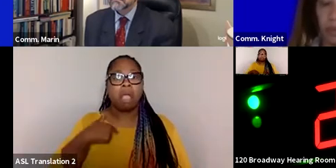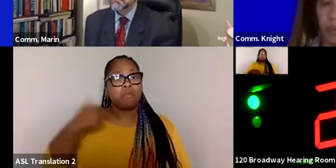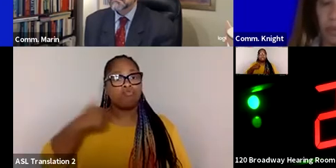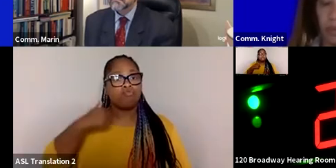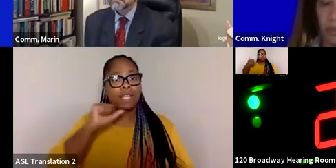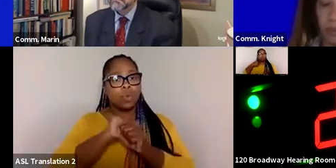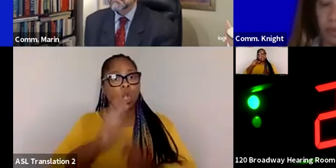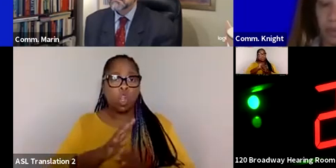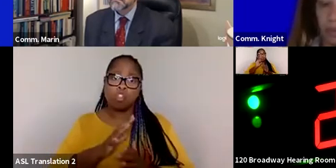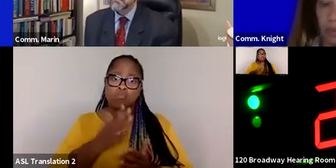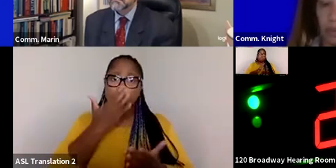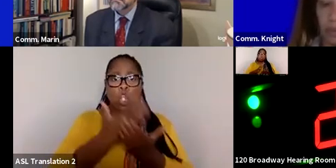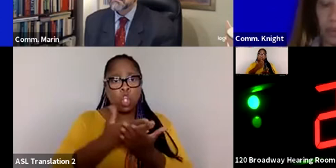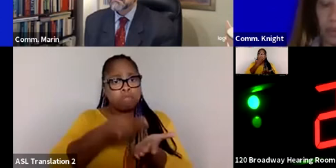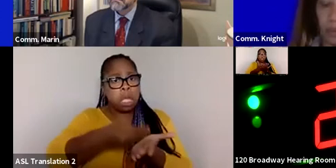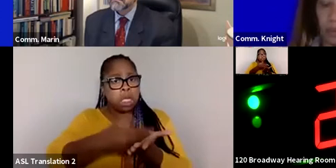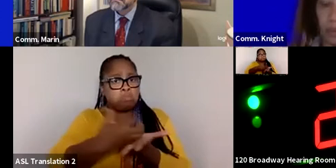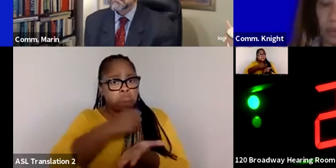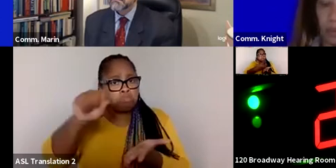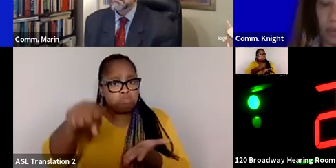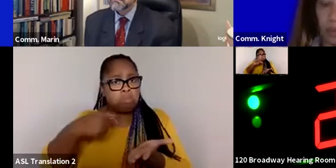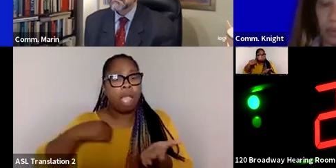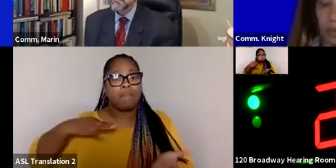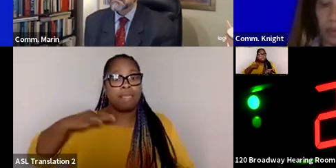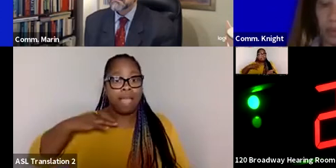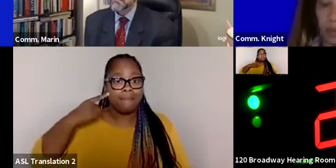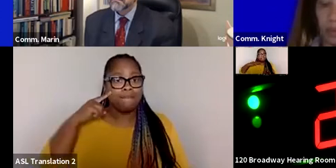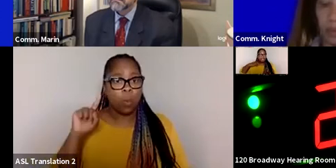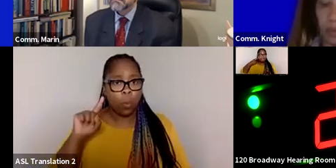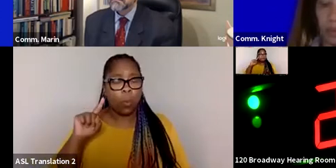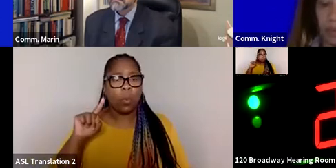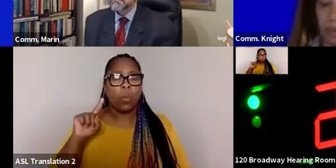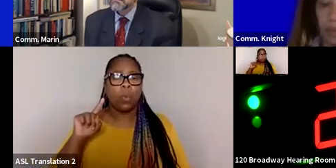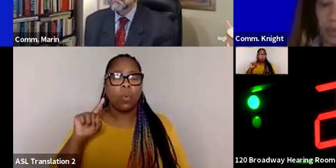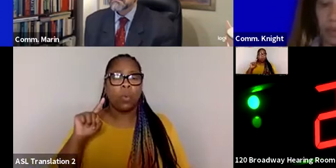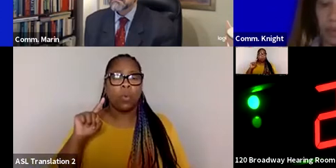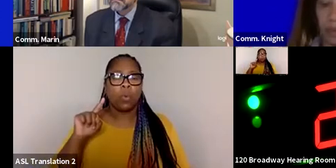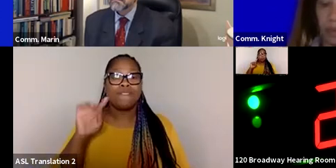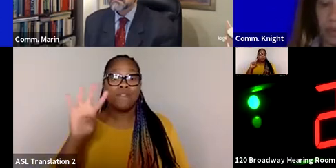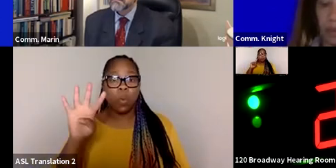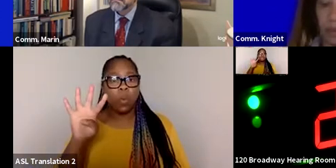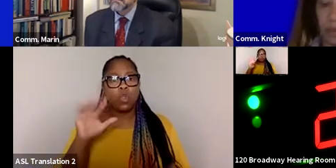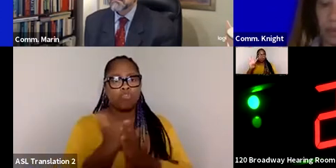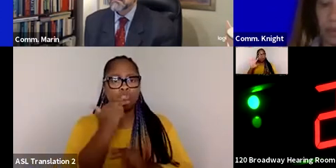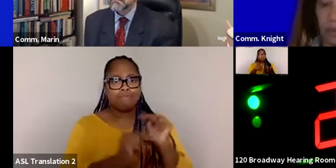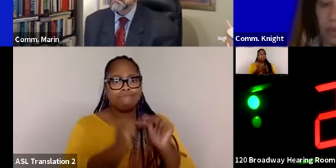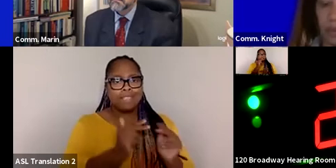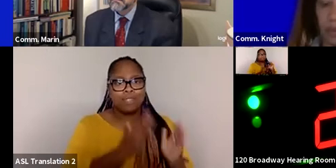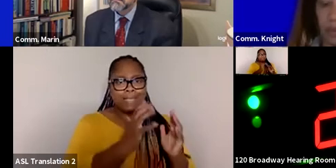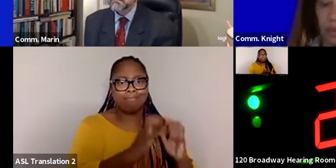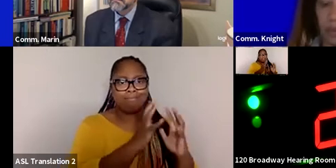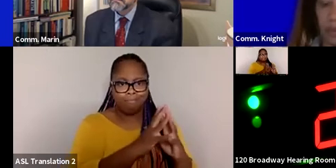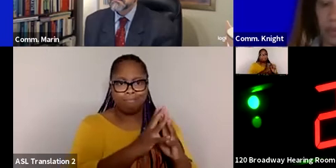making good city money. I've applied for the four new buildings that were built there in the last decade,